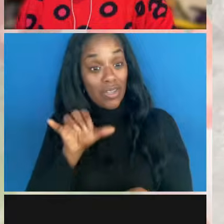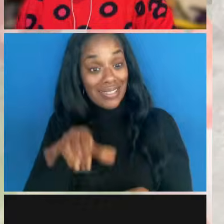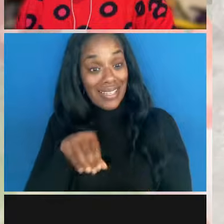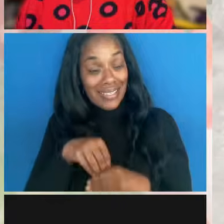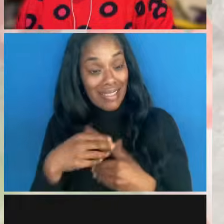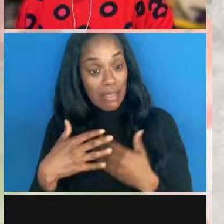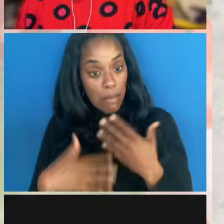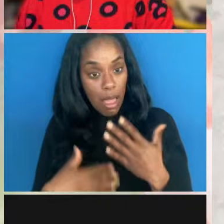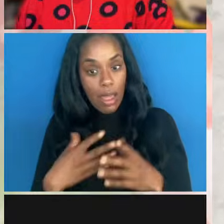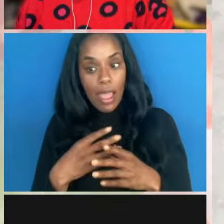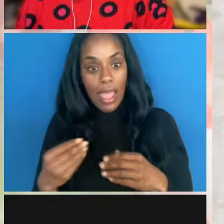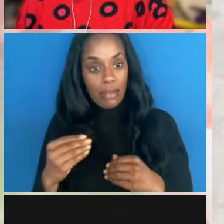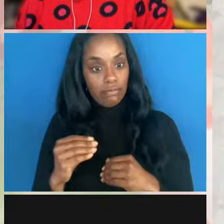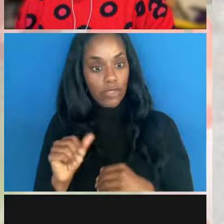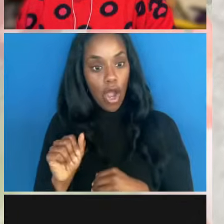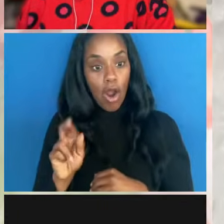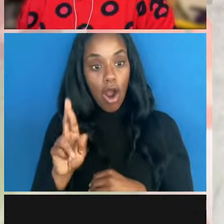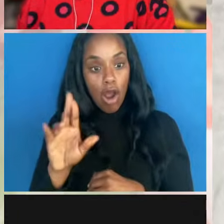arteries.